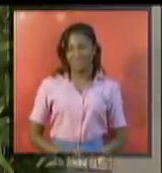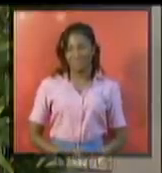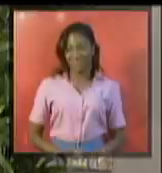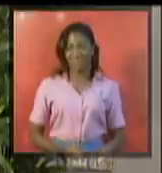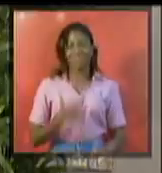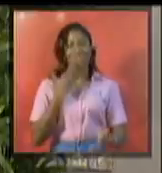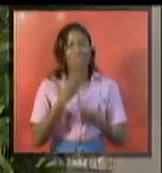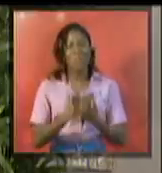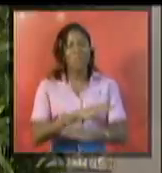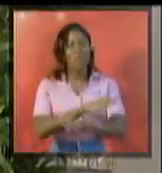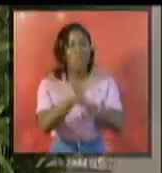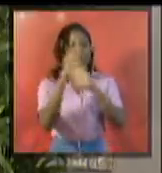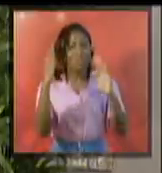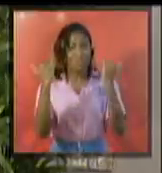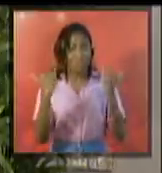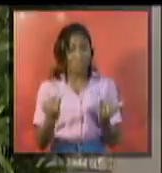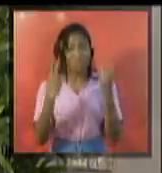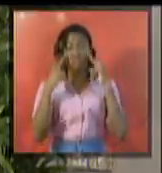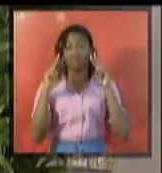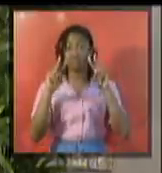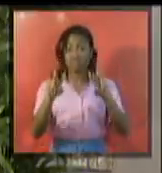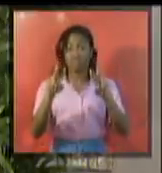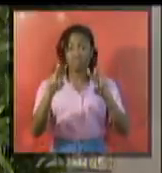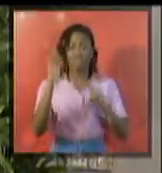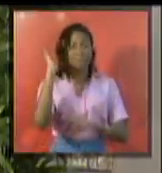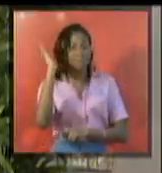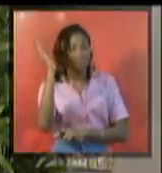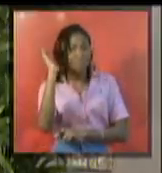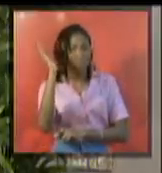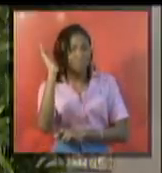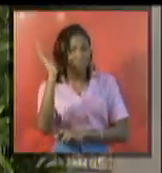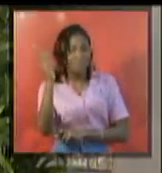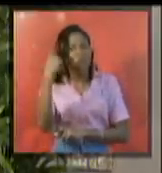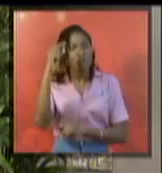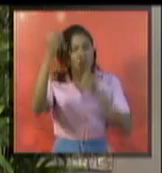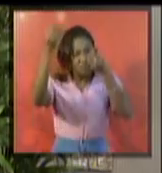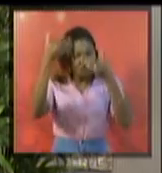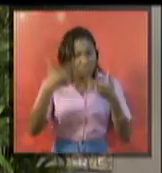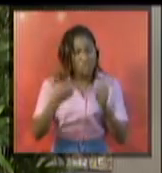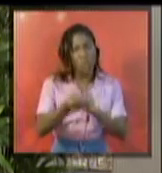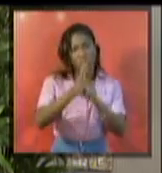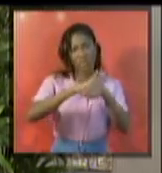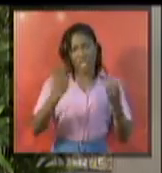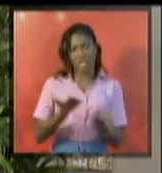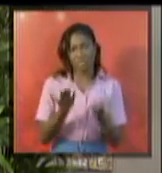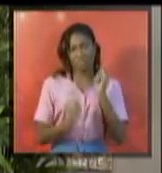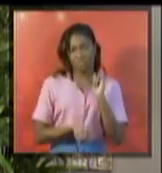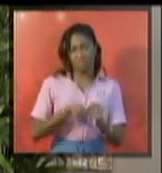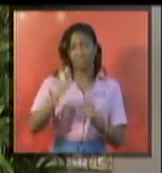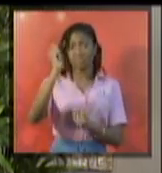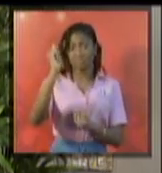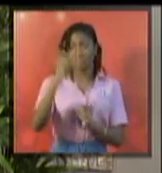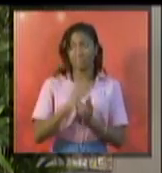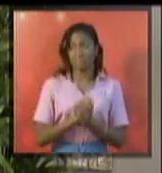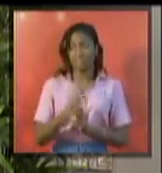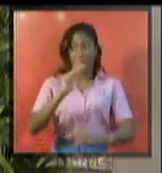have tuned into the Ministry of Health's virtual media conference, which provides an update on the COVID-19 response. Our